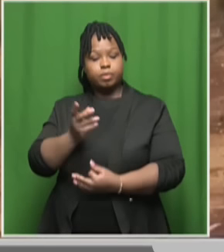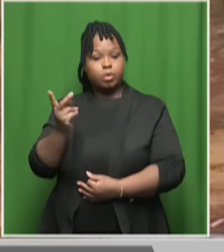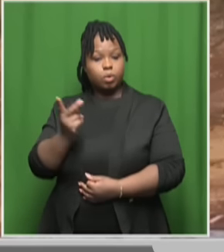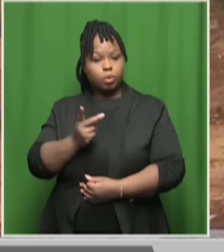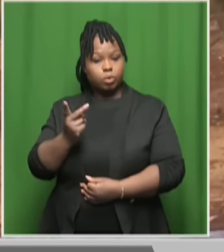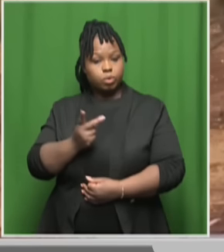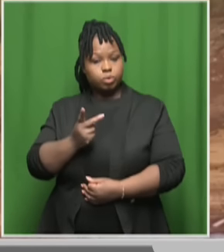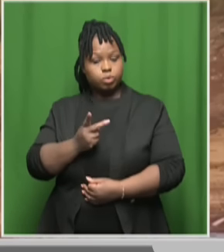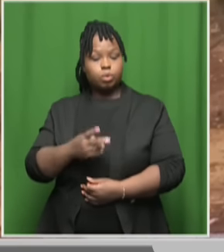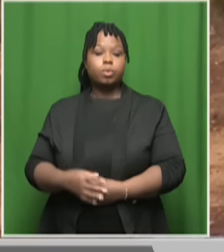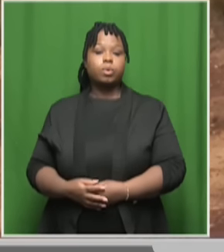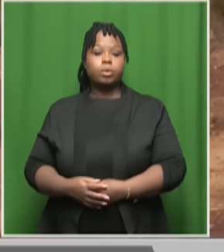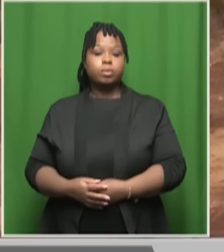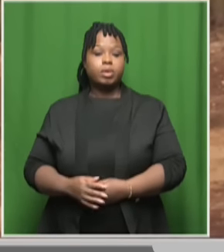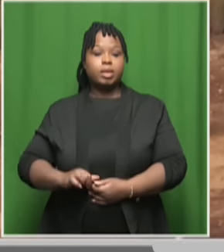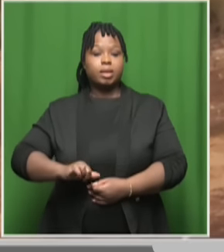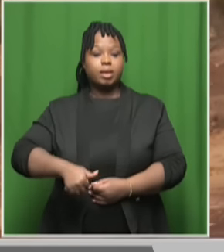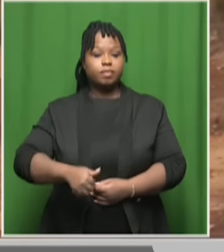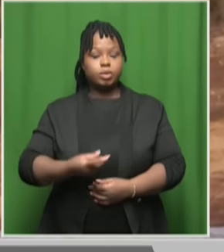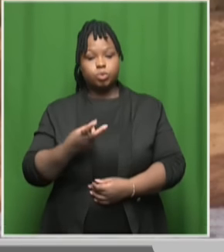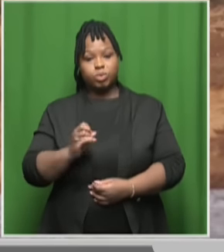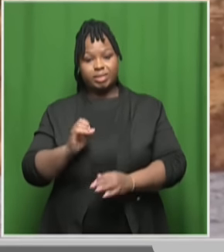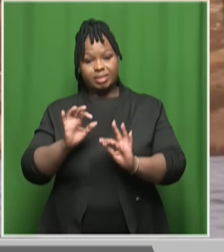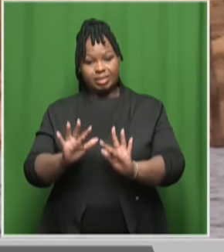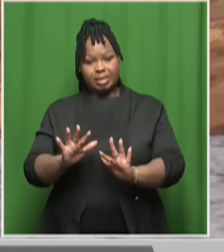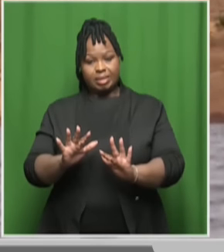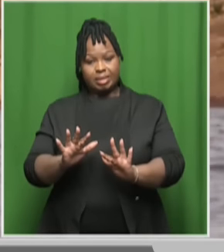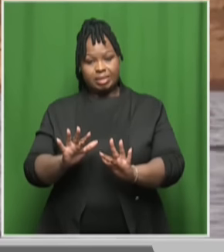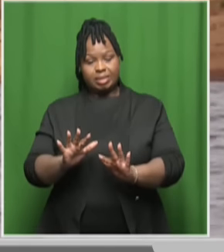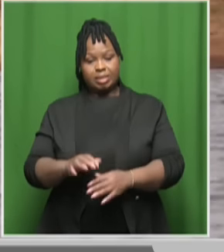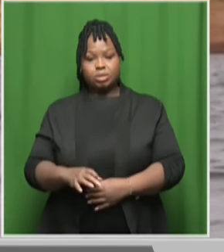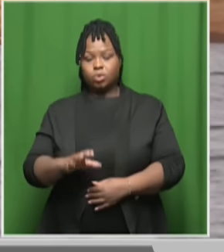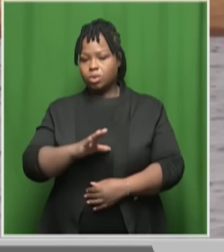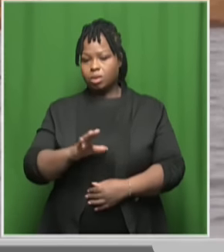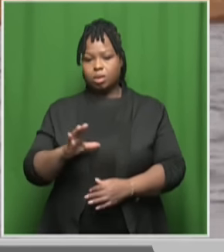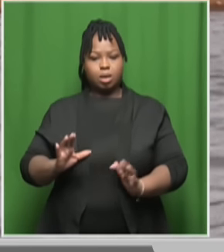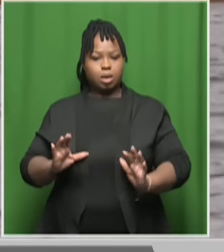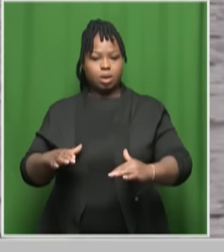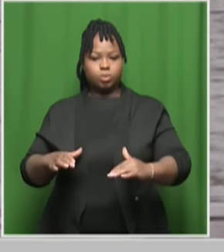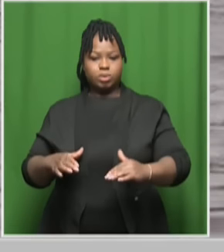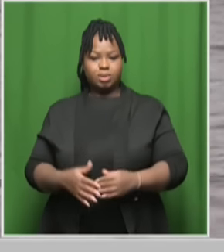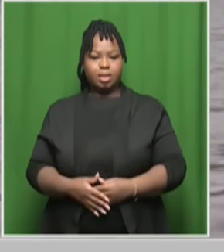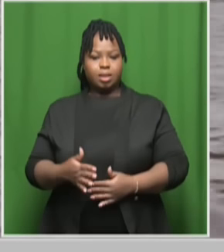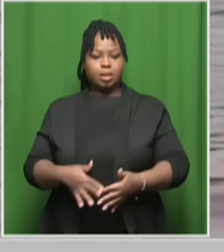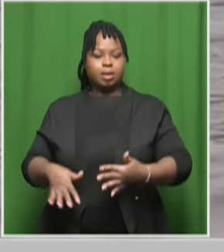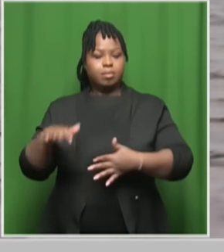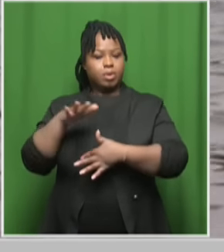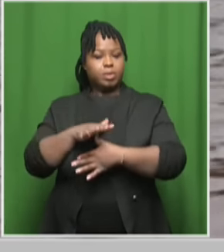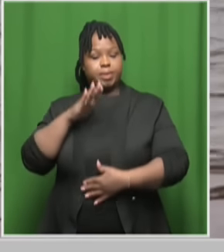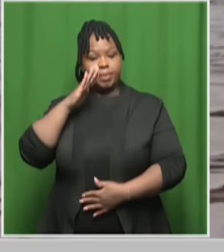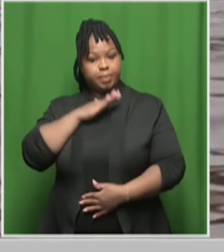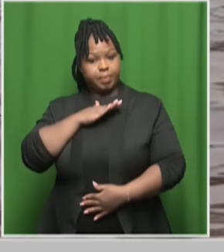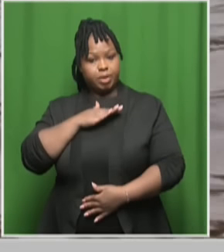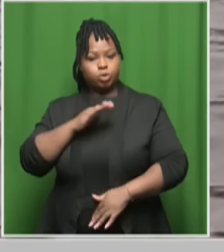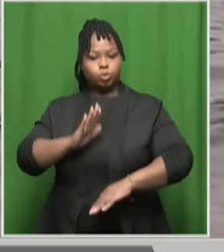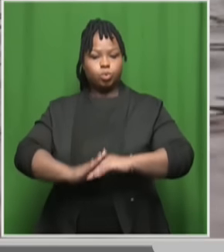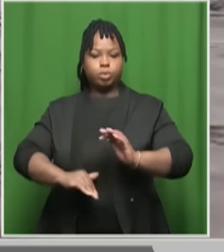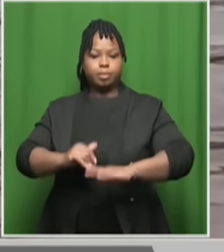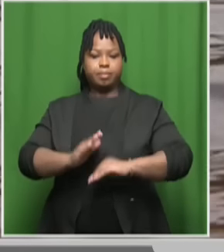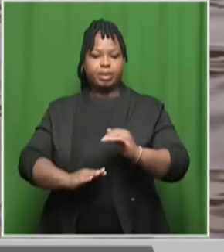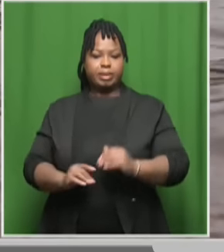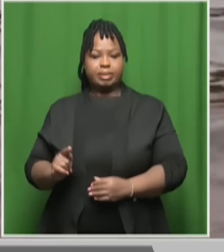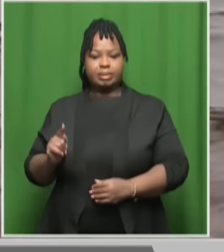this after 2010 perhaps is that the council did not prioritize perhaps building this dam.